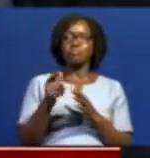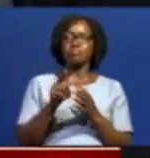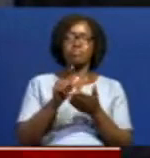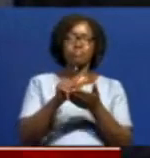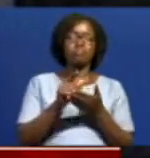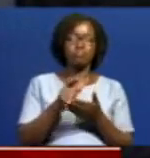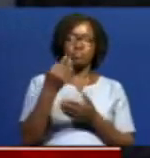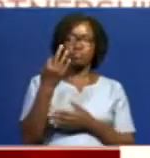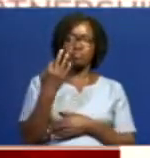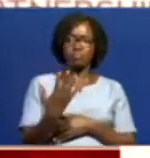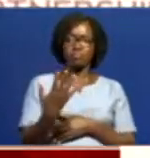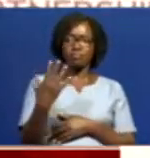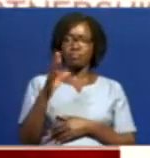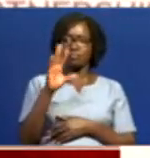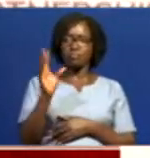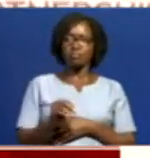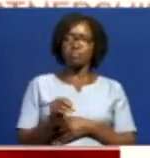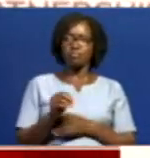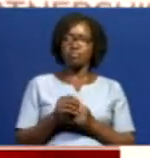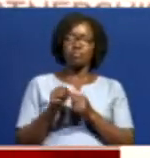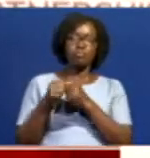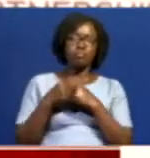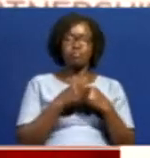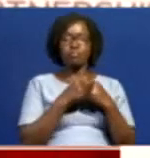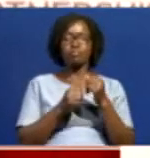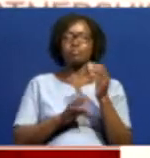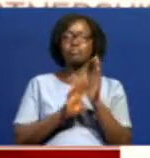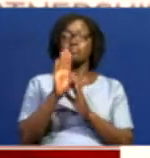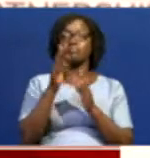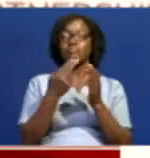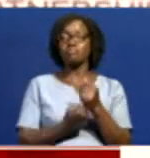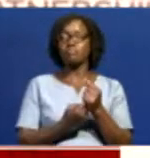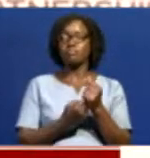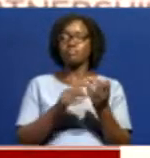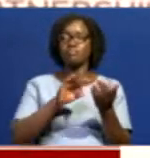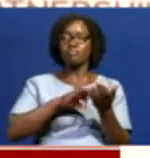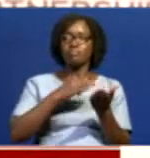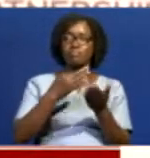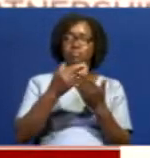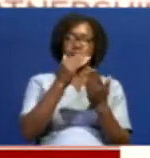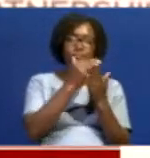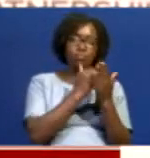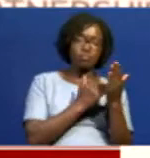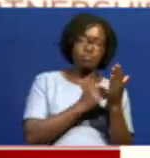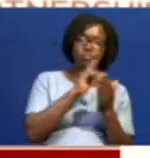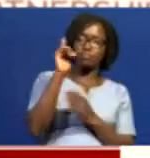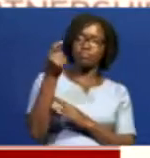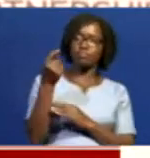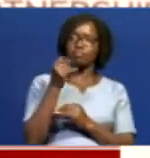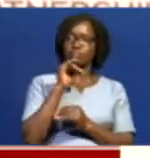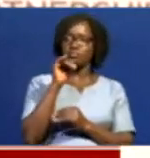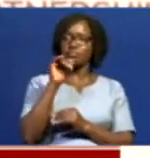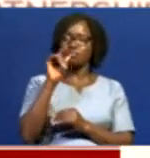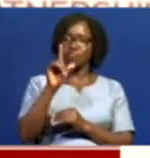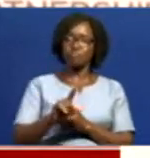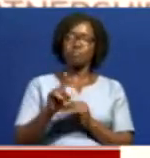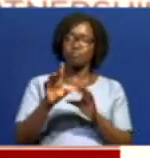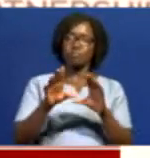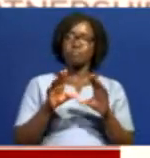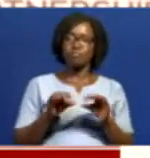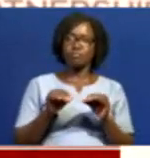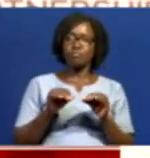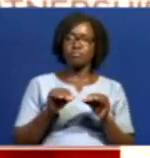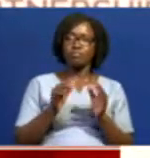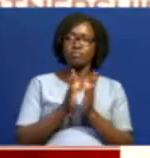at 35%. One of the key challenges of development partners funded programs and projects in Kenya is the low absorption